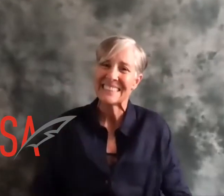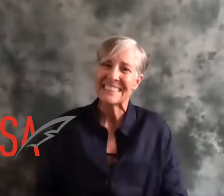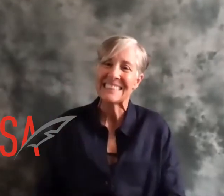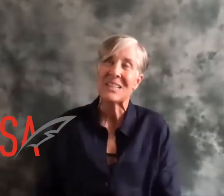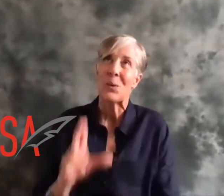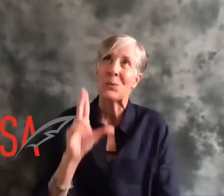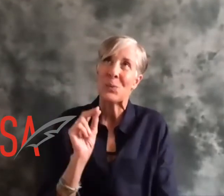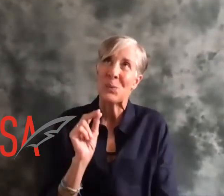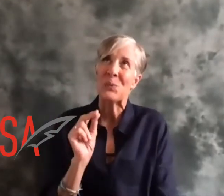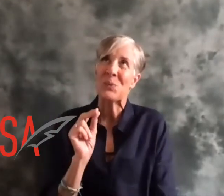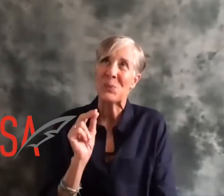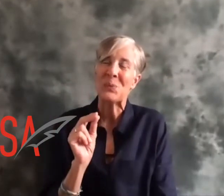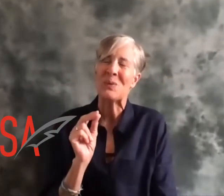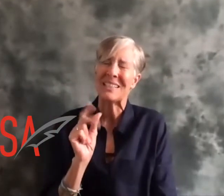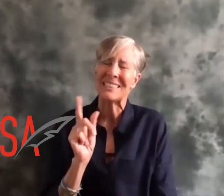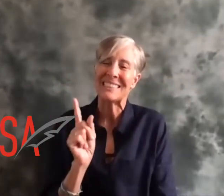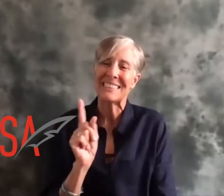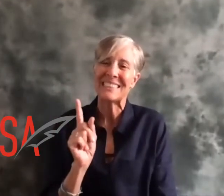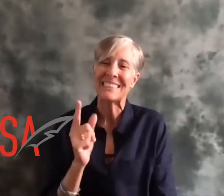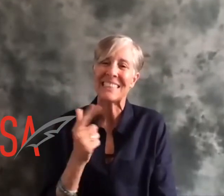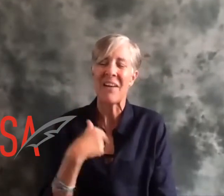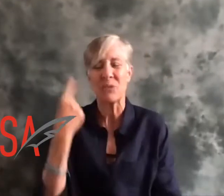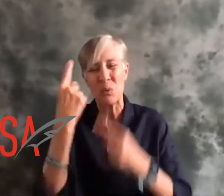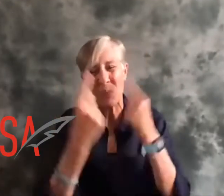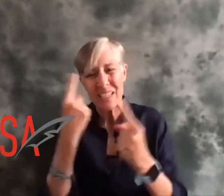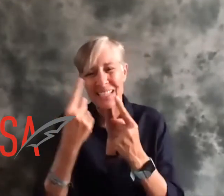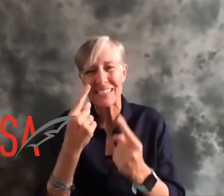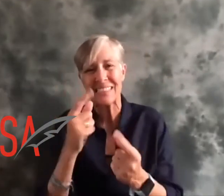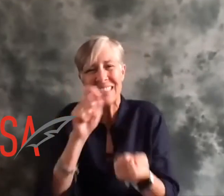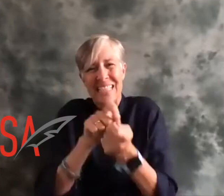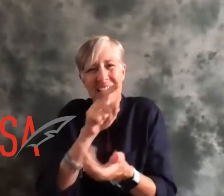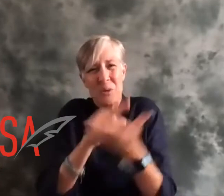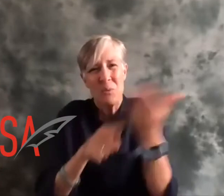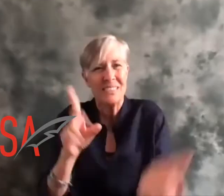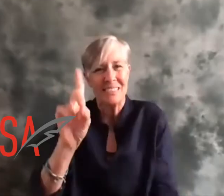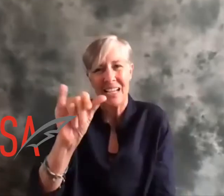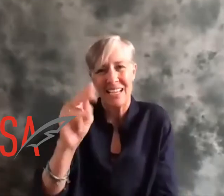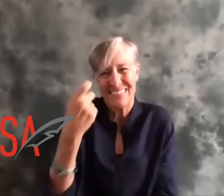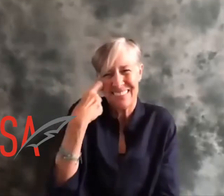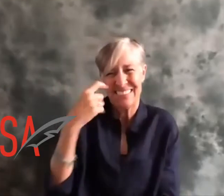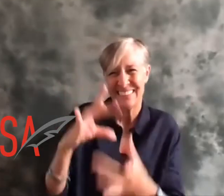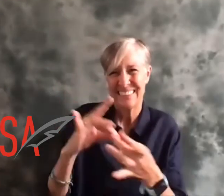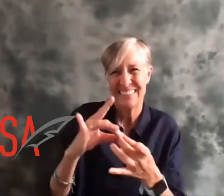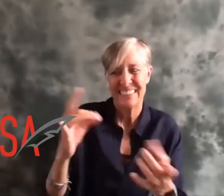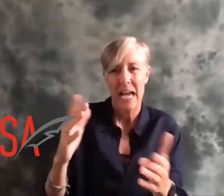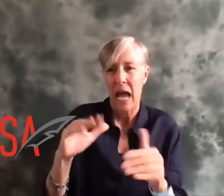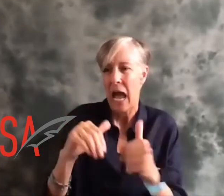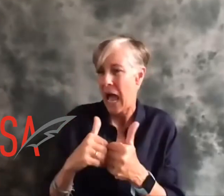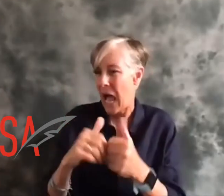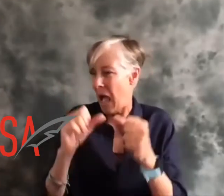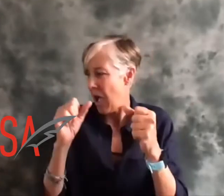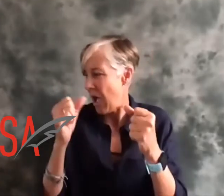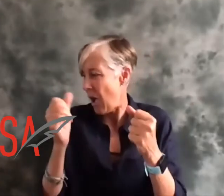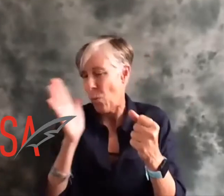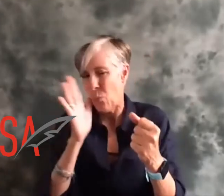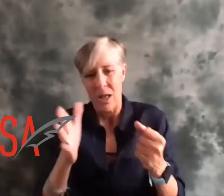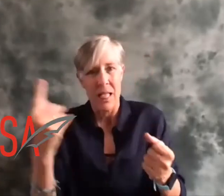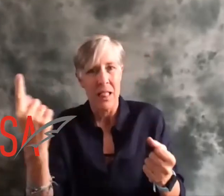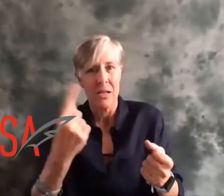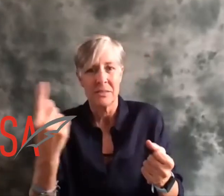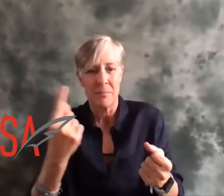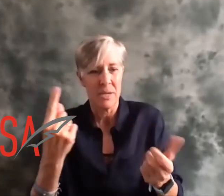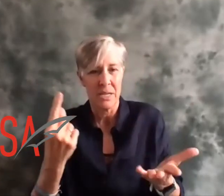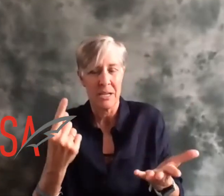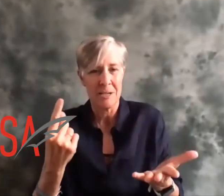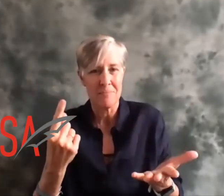like, no, we have to think like exactly what Diane was saying. How would somebody then, in the narrative